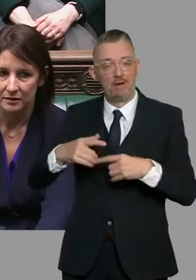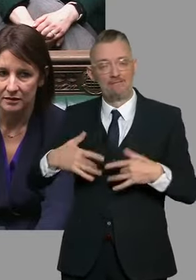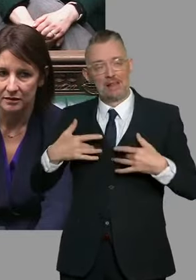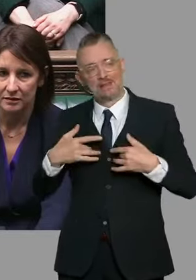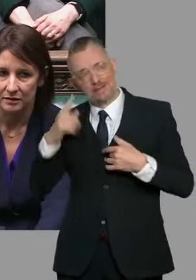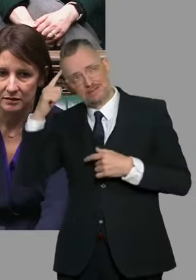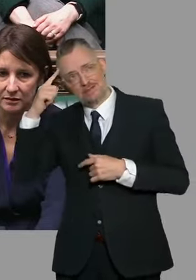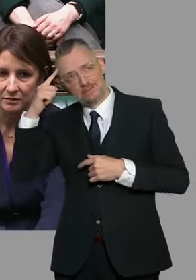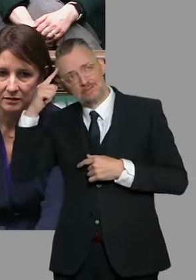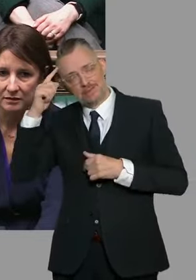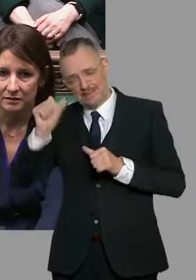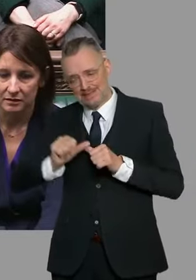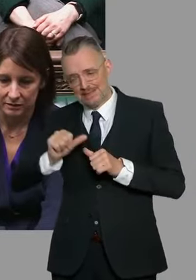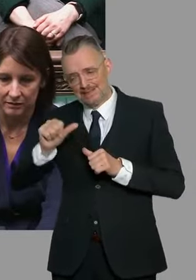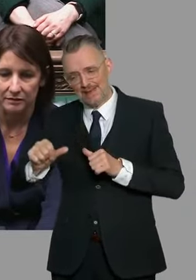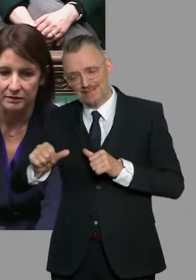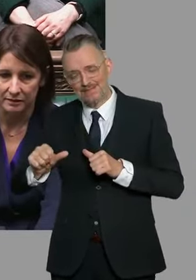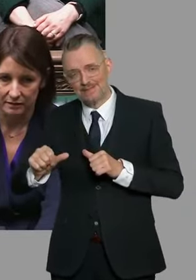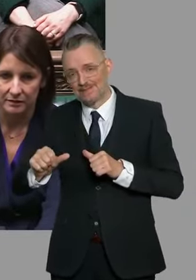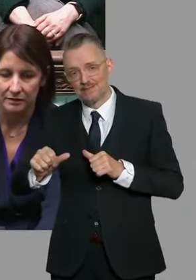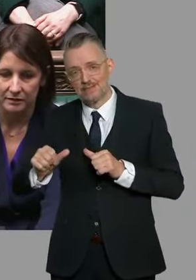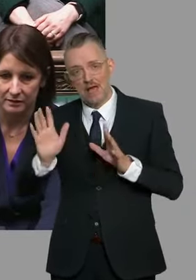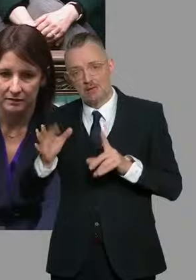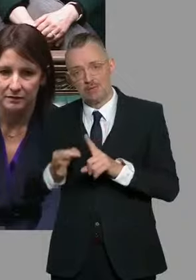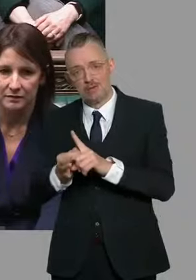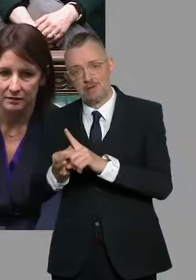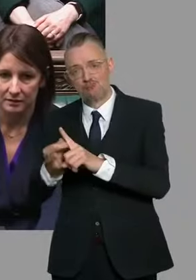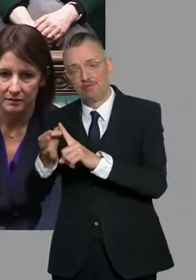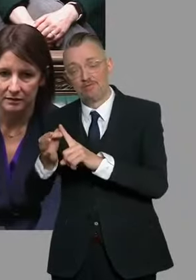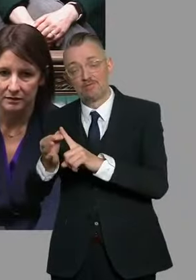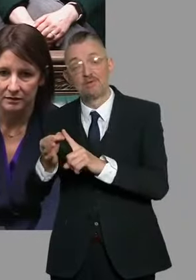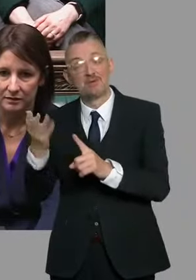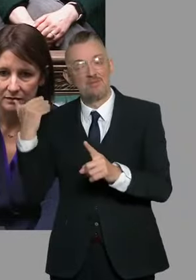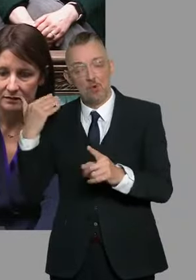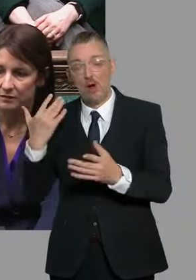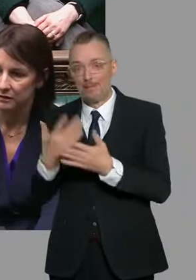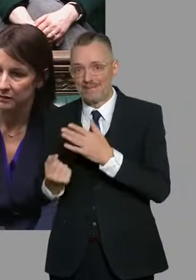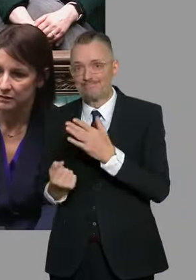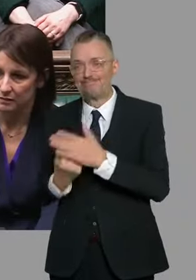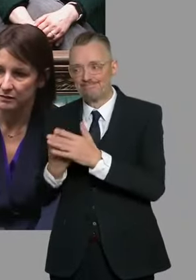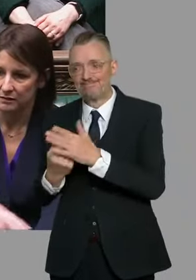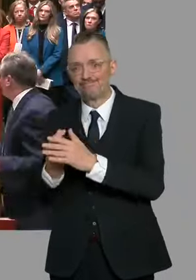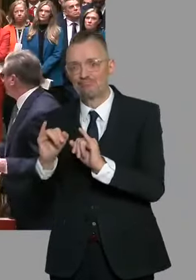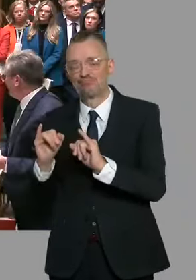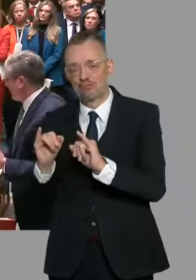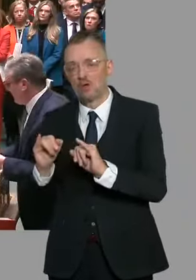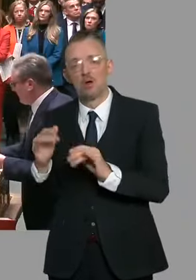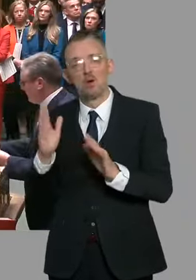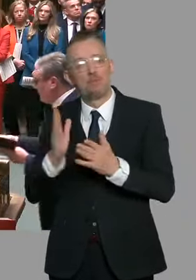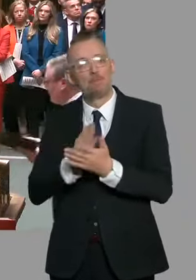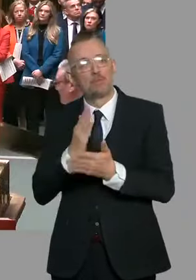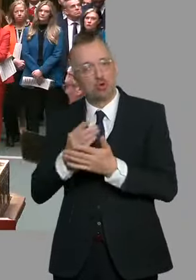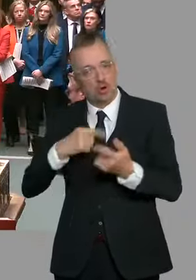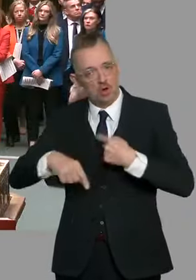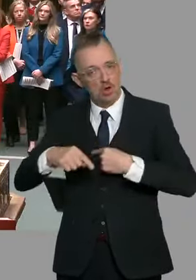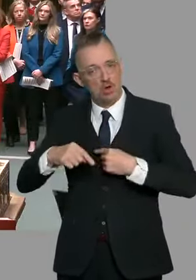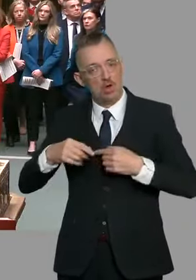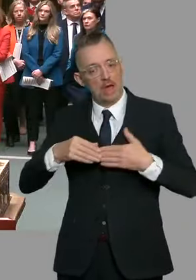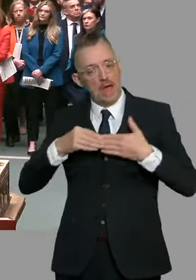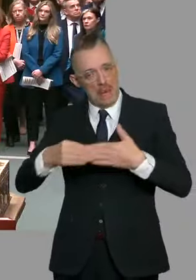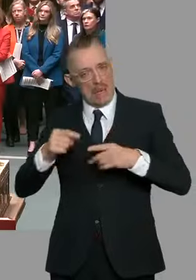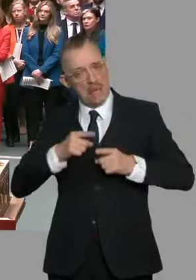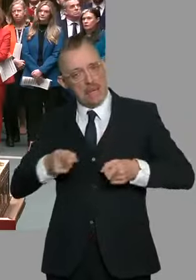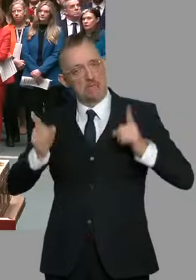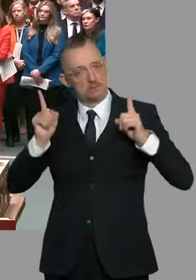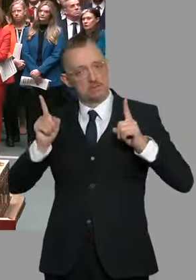out to be the case, and that's why we're working so hard on this and showing the leadership that he and the House would expect from this government. Sir Ed Davey. Can I